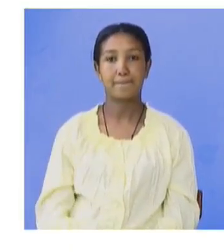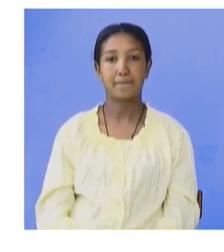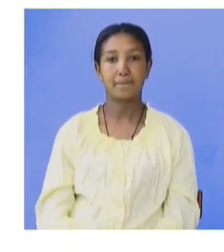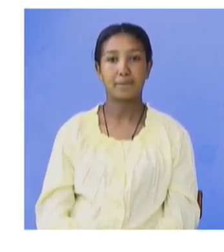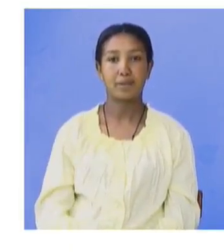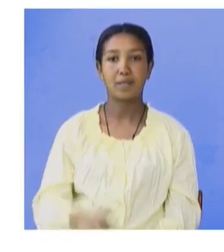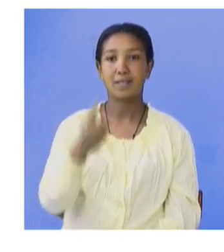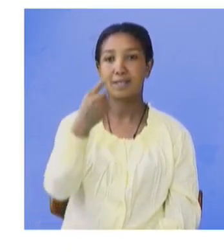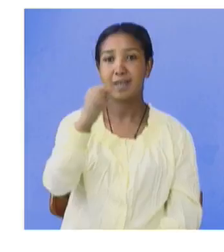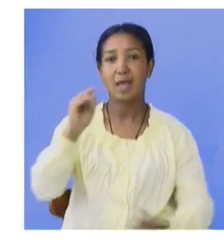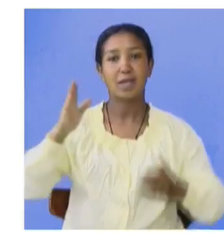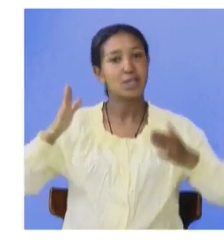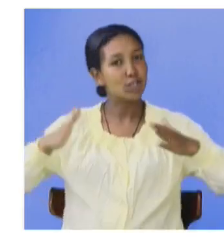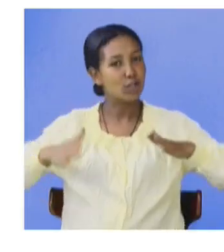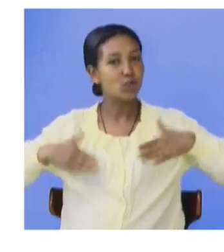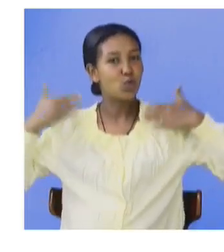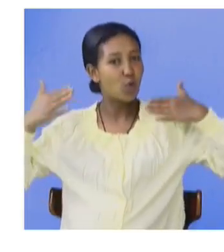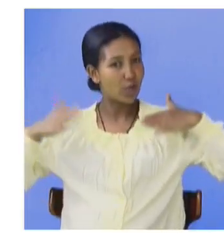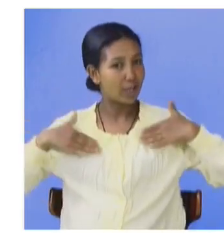enjoy